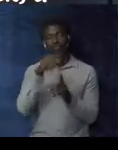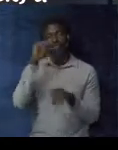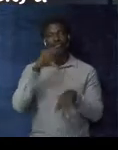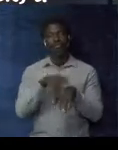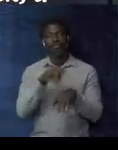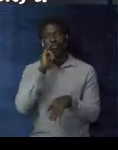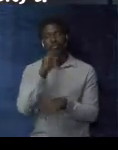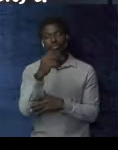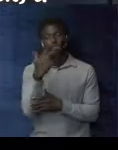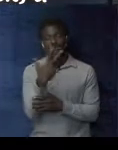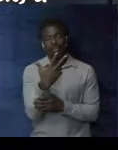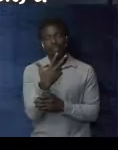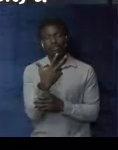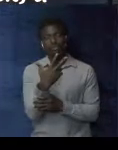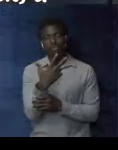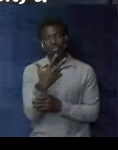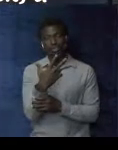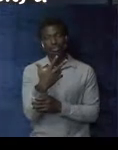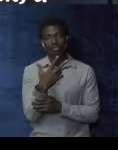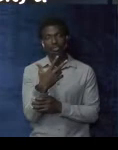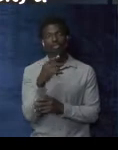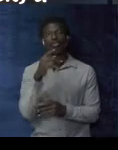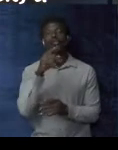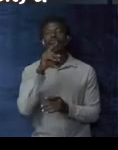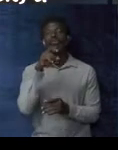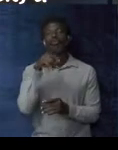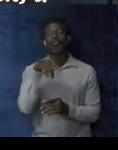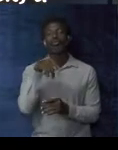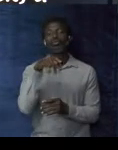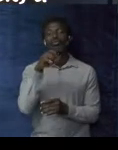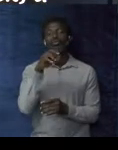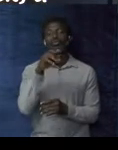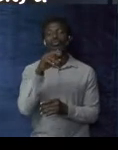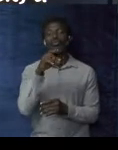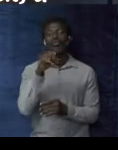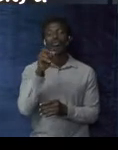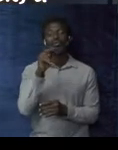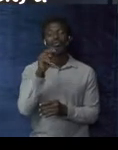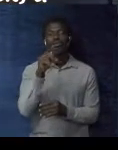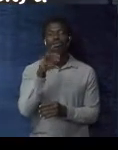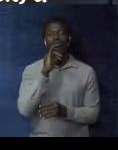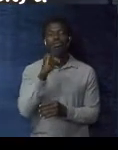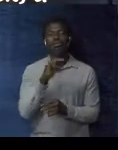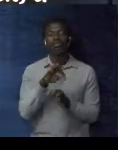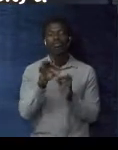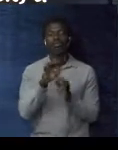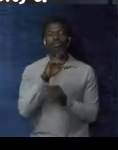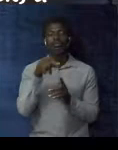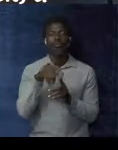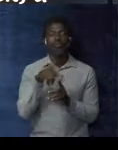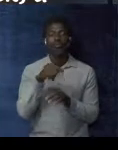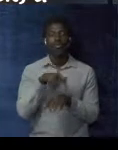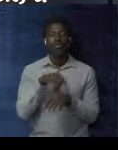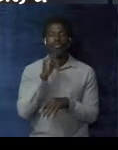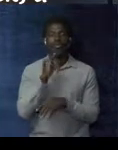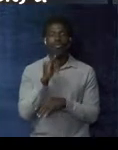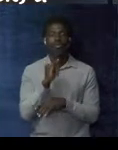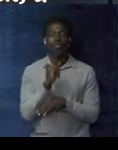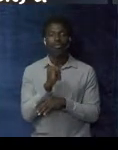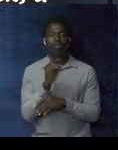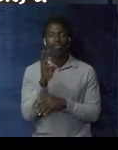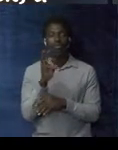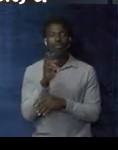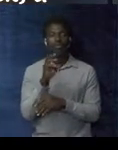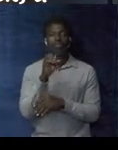is 3 o'clock, a quadrant is formed. Is that true? So imagine 3 o'clock, or quickly sketch 3 o'clock. When the time is